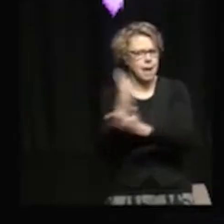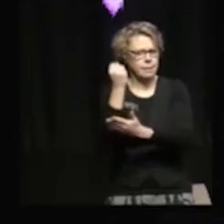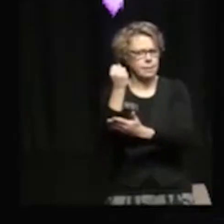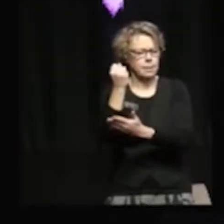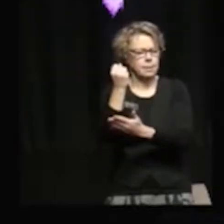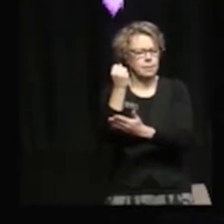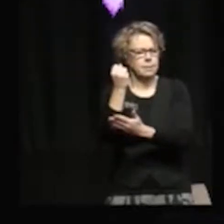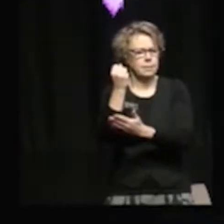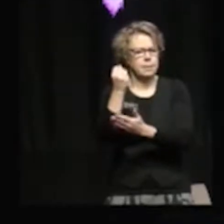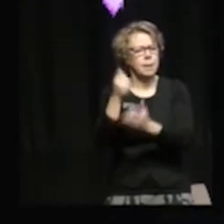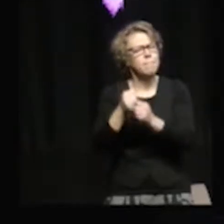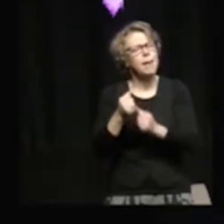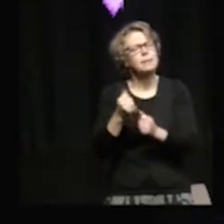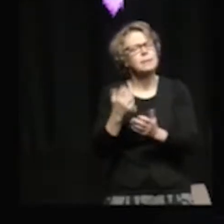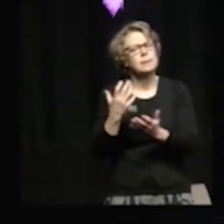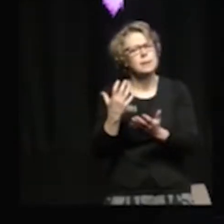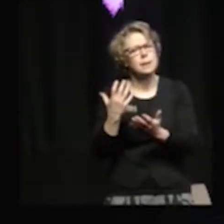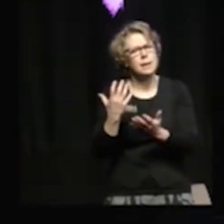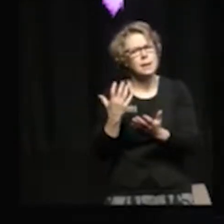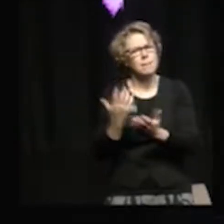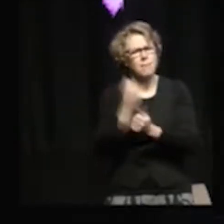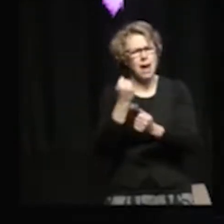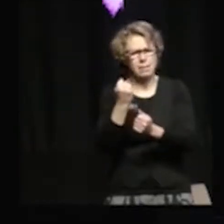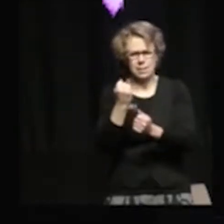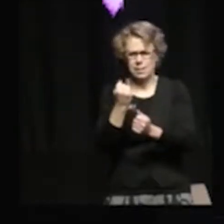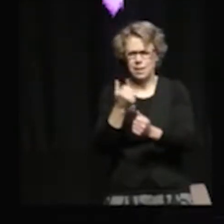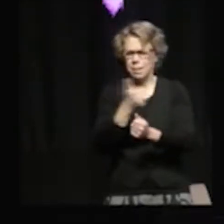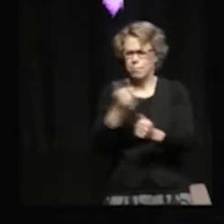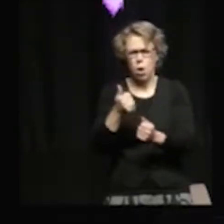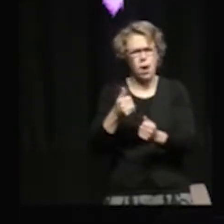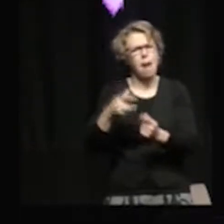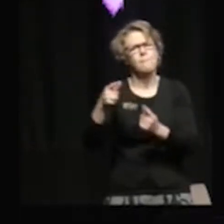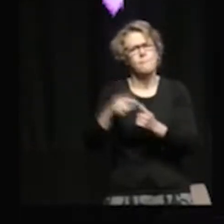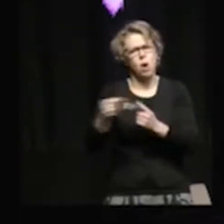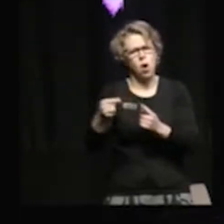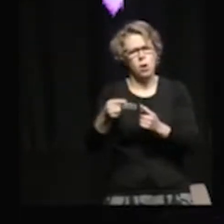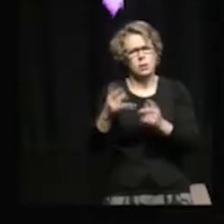But he won a place, he won an election of fear.